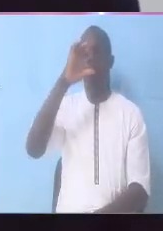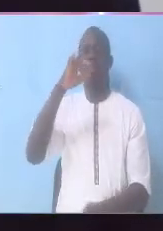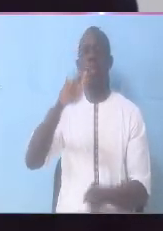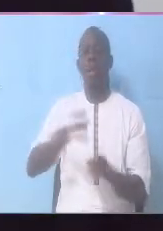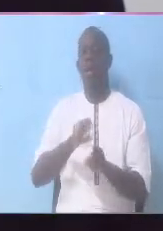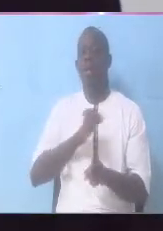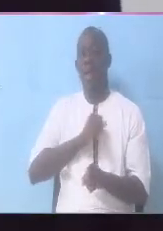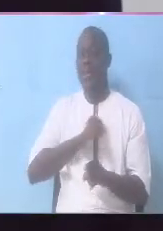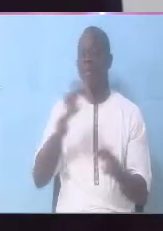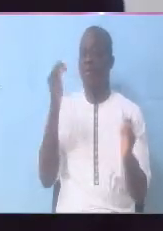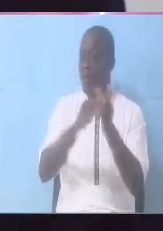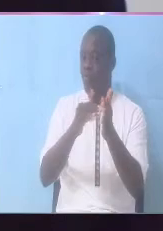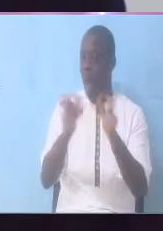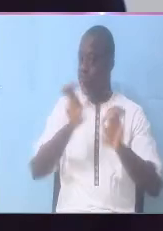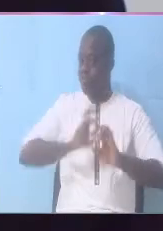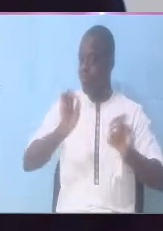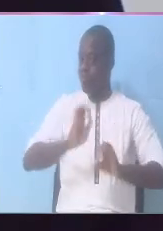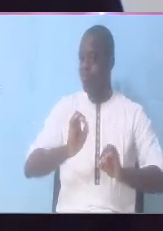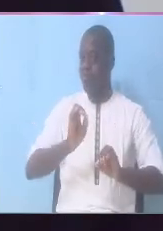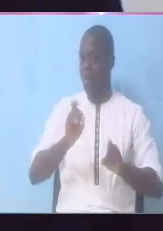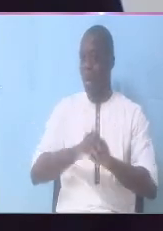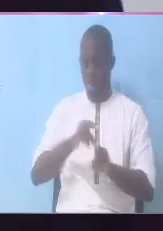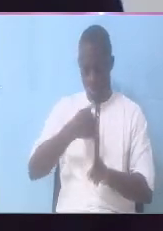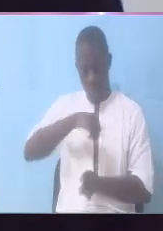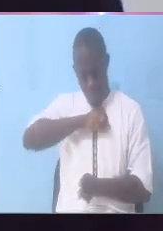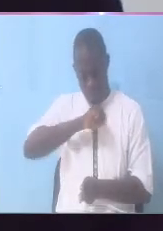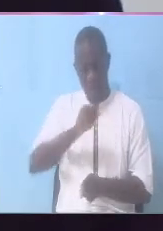see how it looks like. But